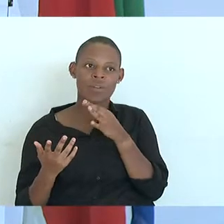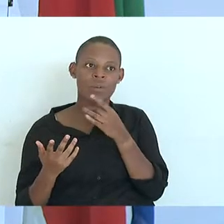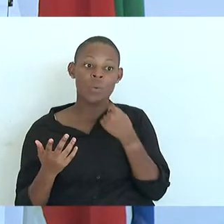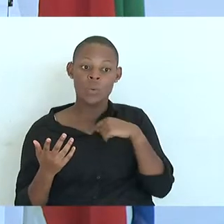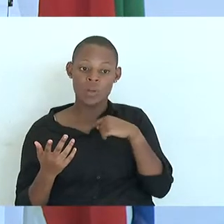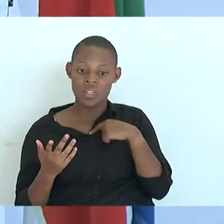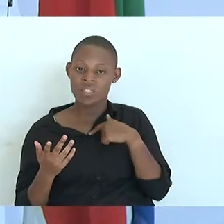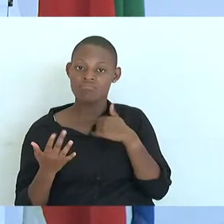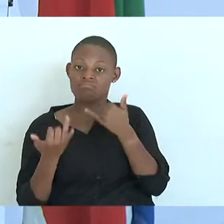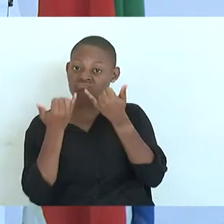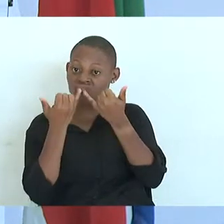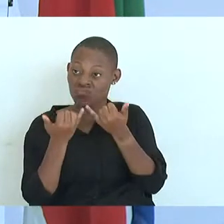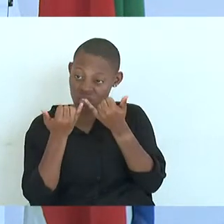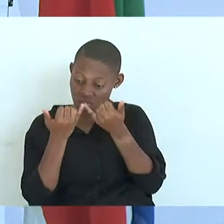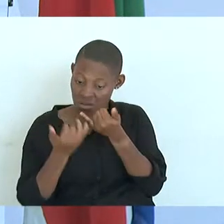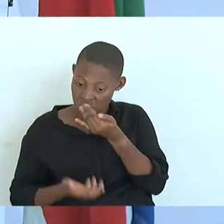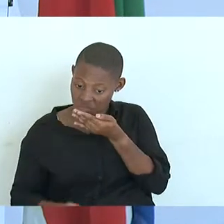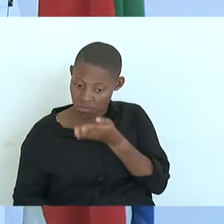say to